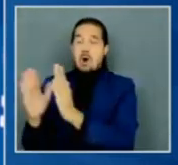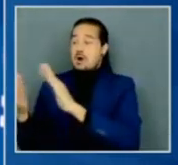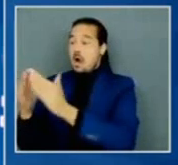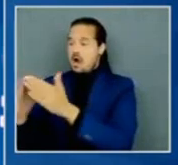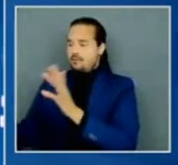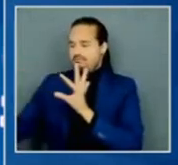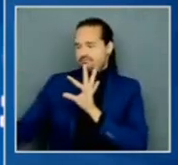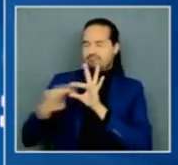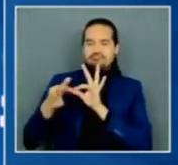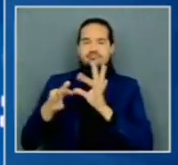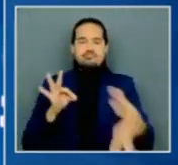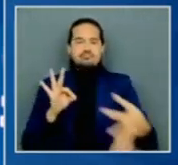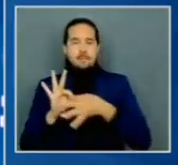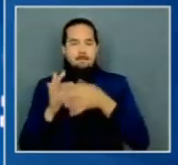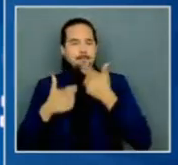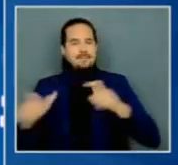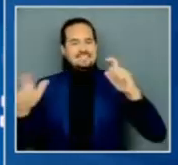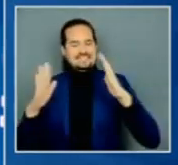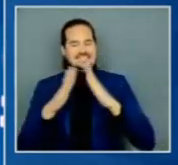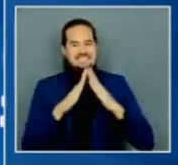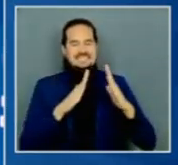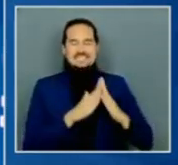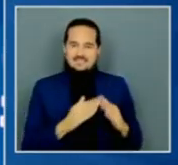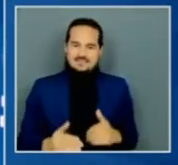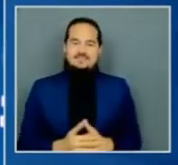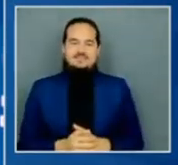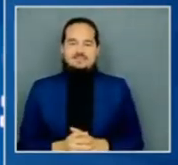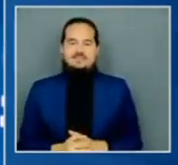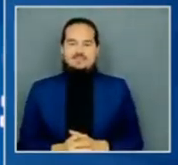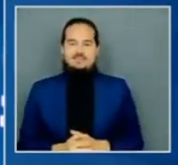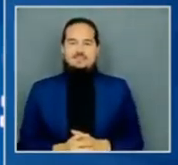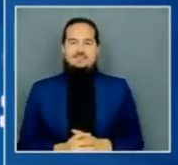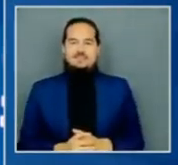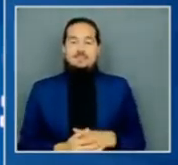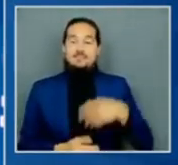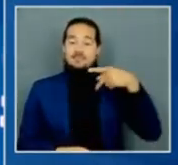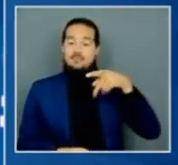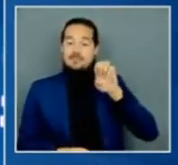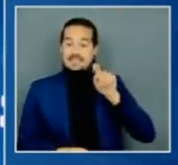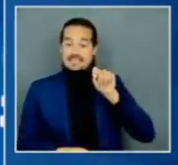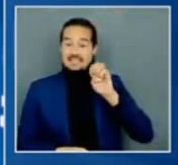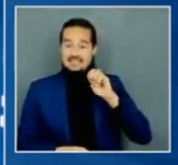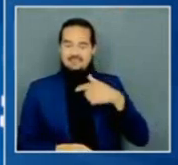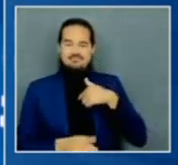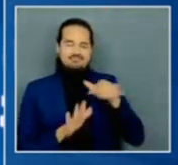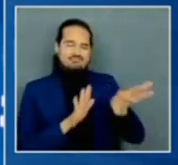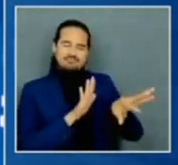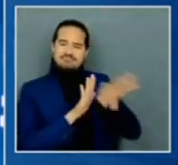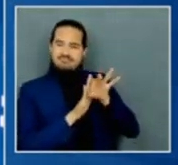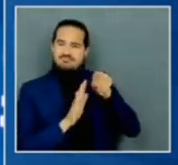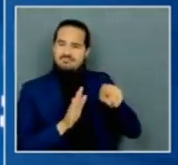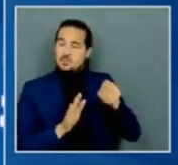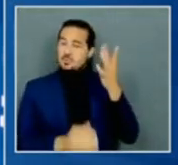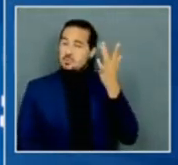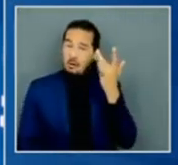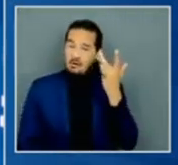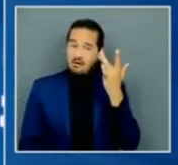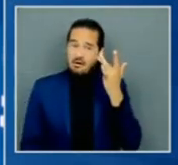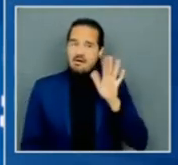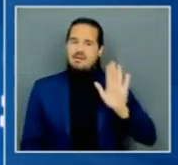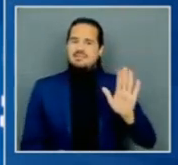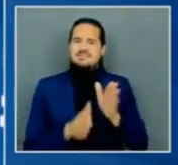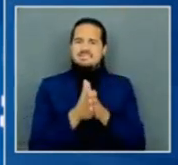metropolitan areas for the first time. You know, we selected Pete for transportation because the department is at the intersection of some of our